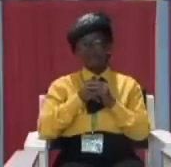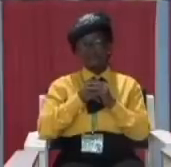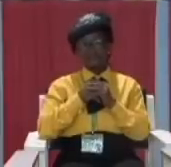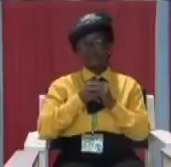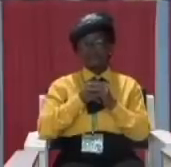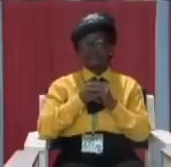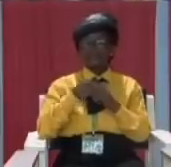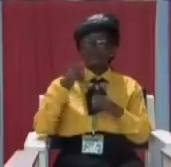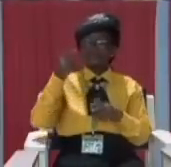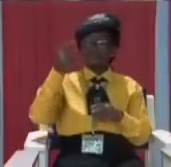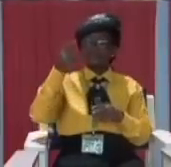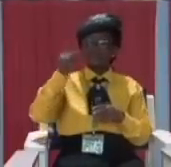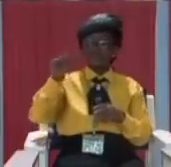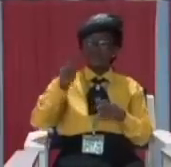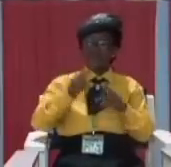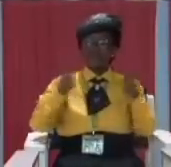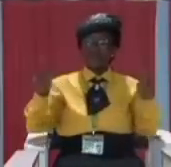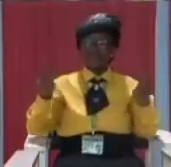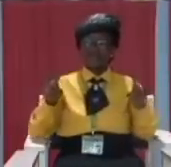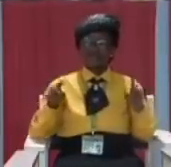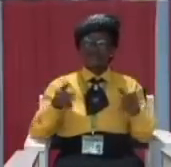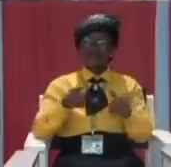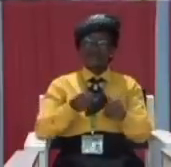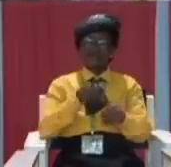the very first time